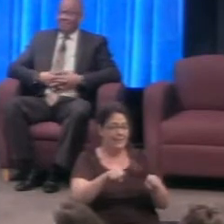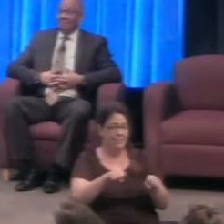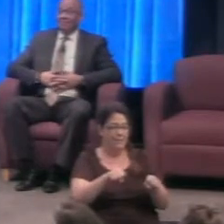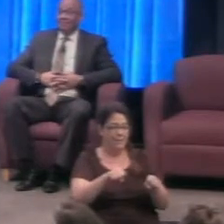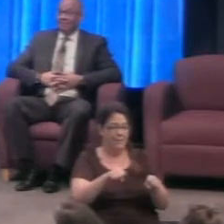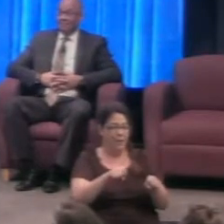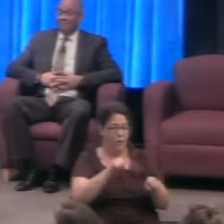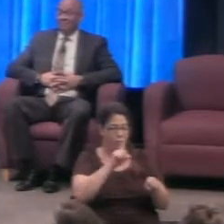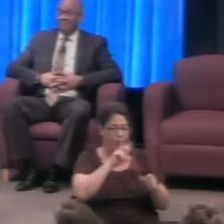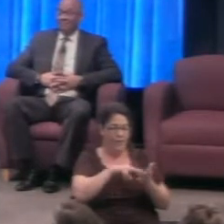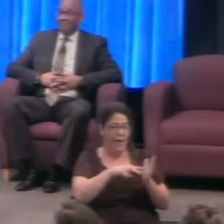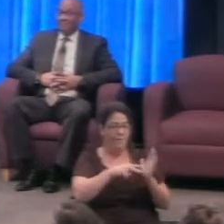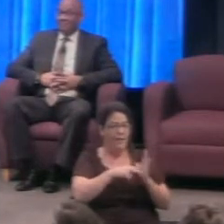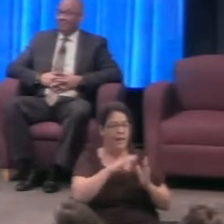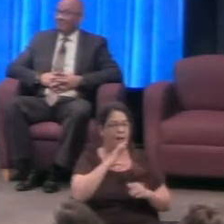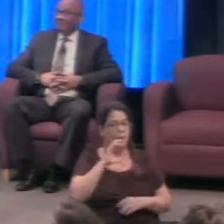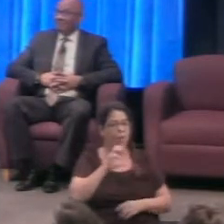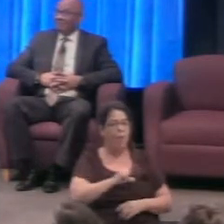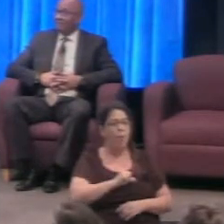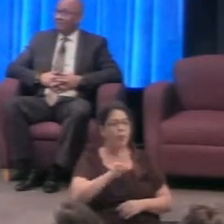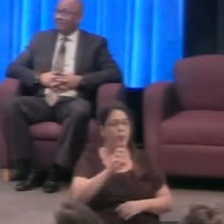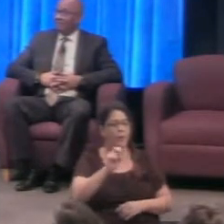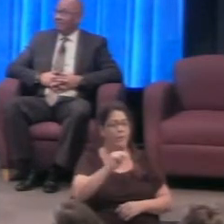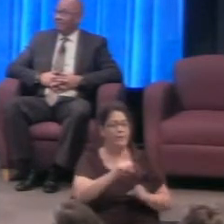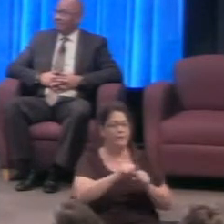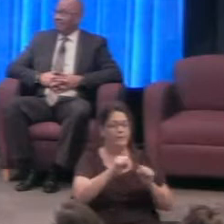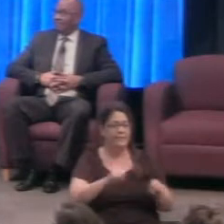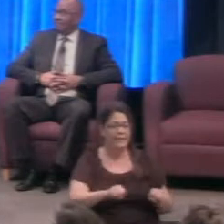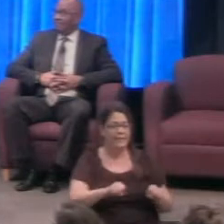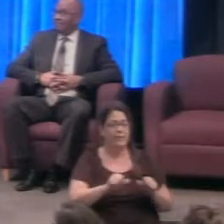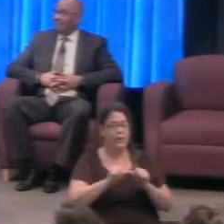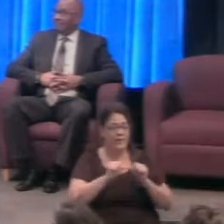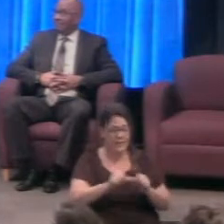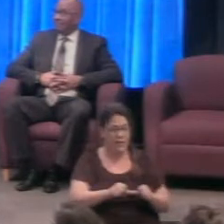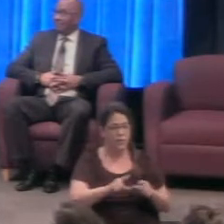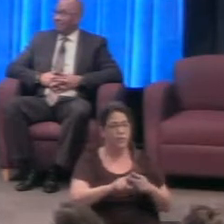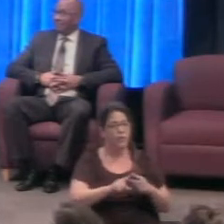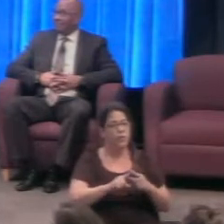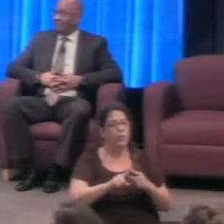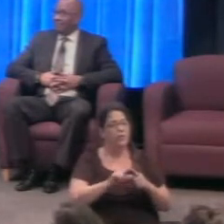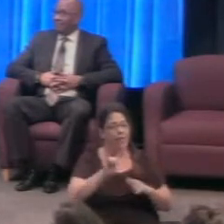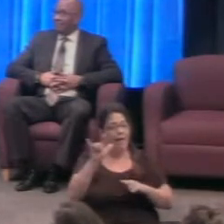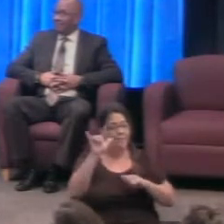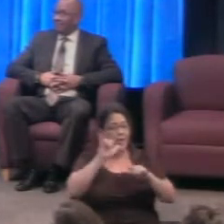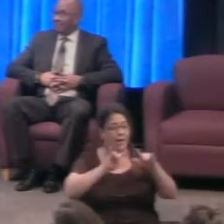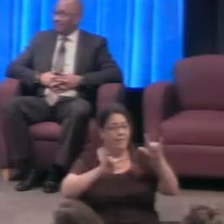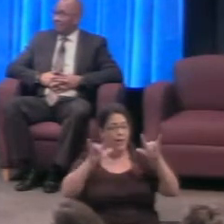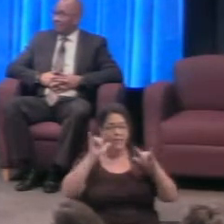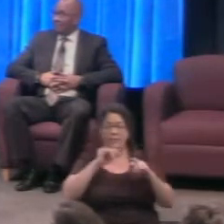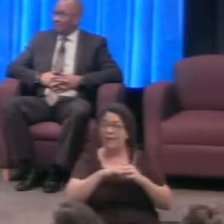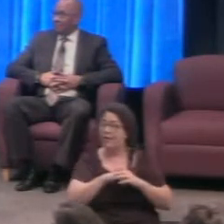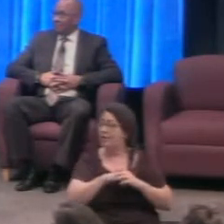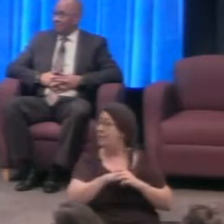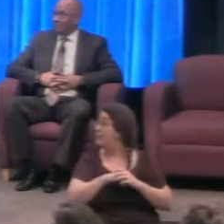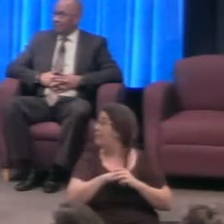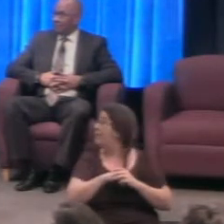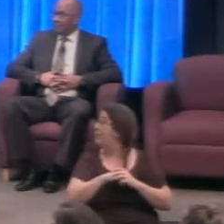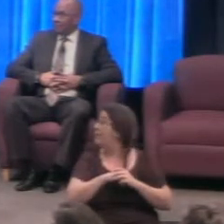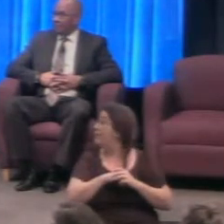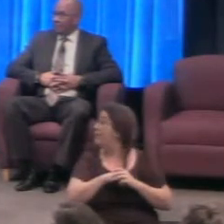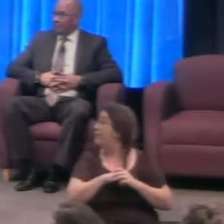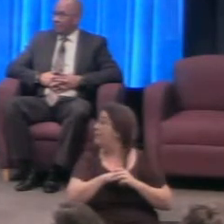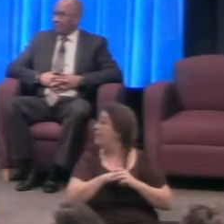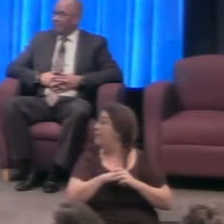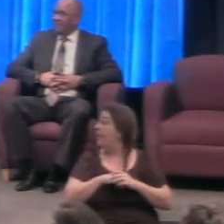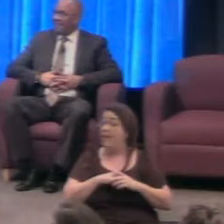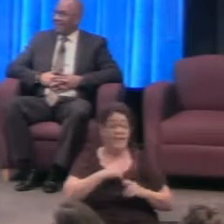that tail end of an older weapon system continue to thrive and be flying. I'm sorry, I'm preempting some of my own comments. This is a your